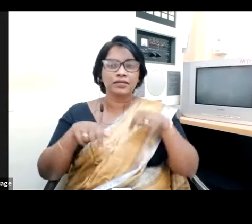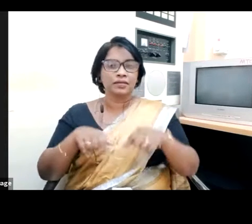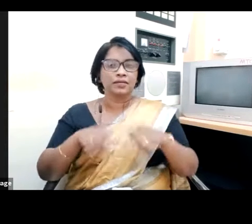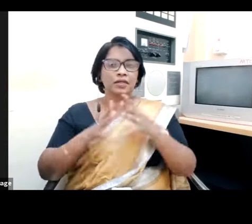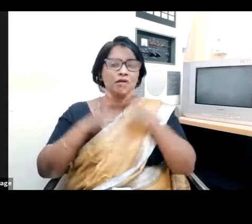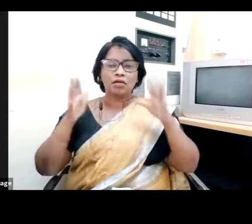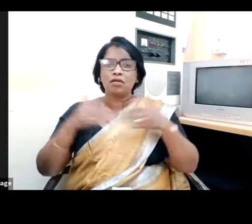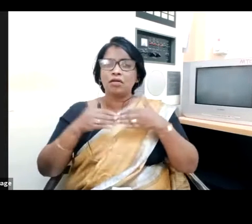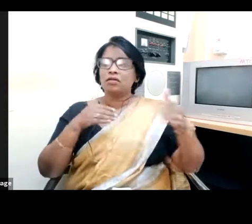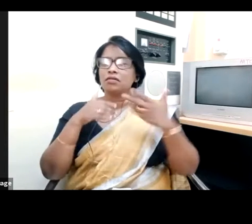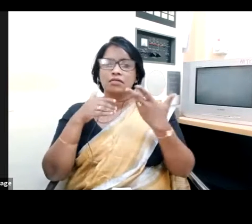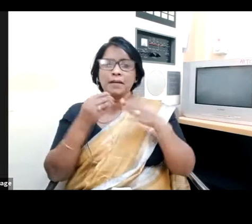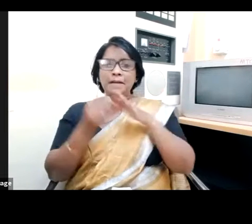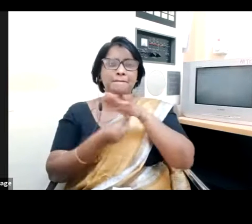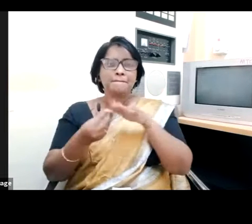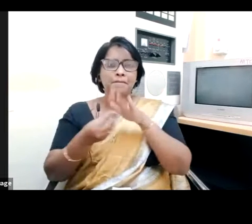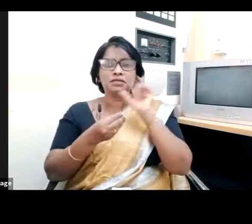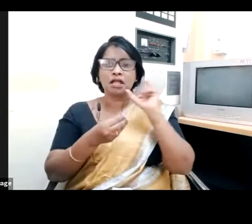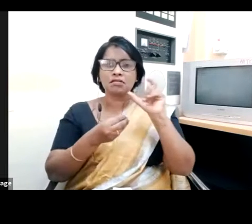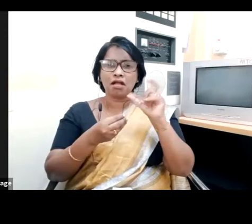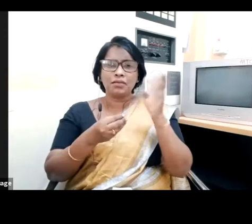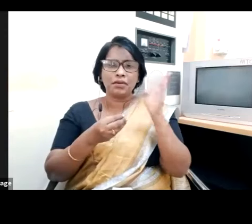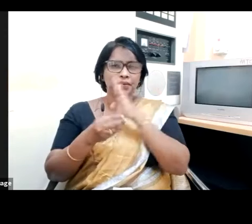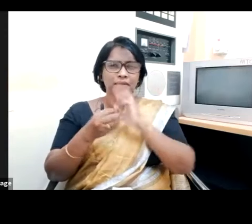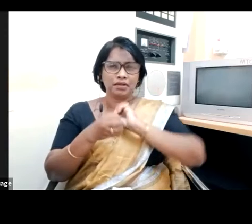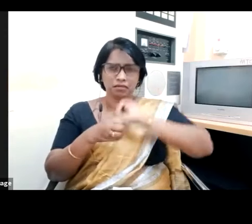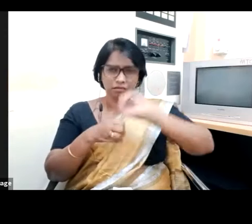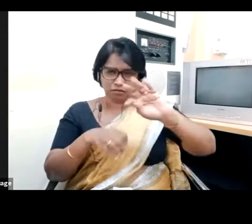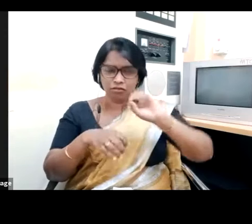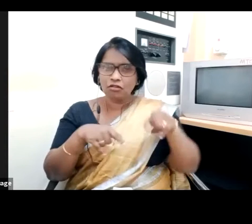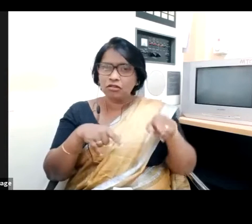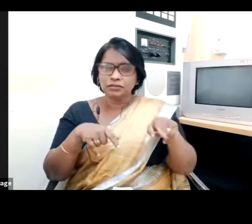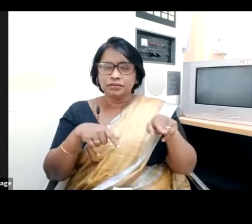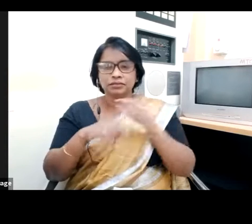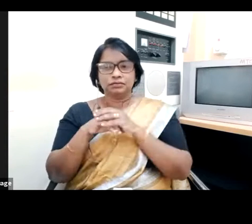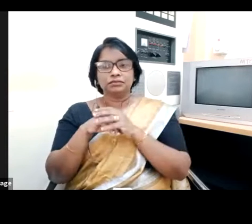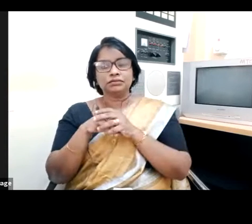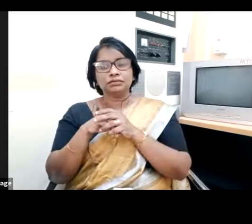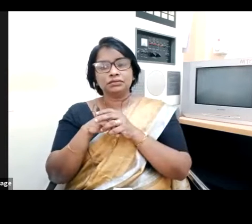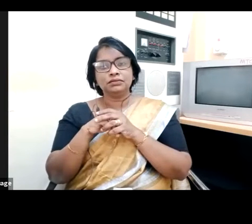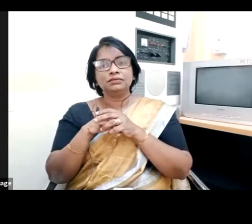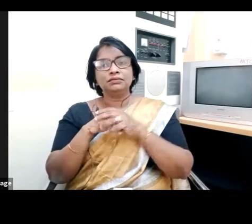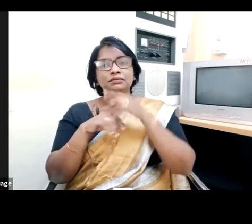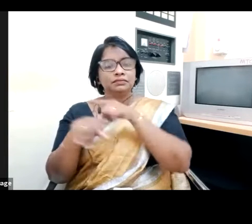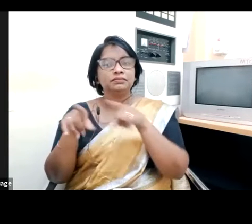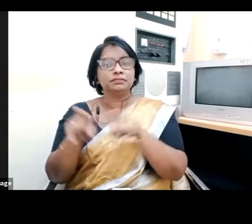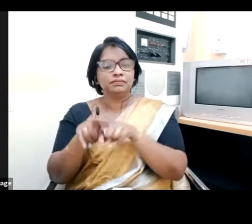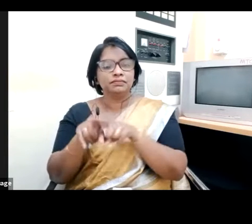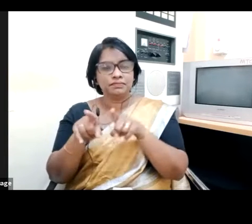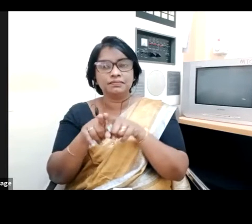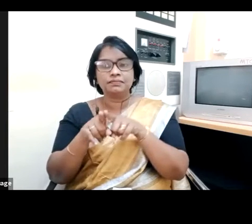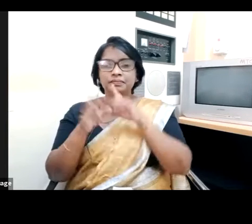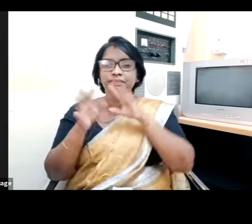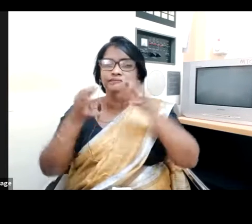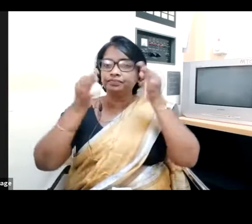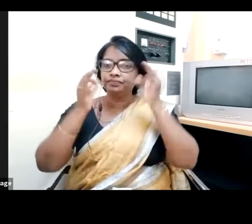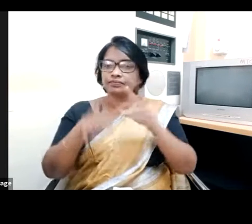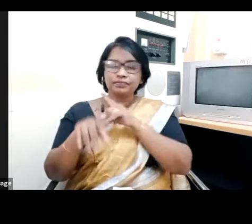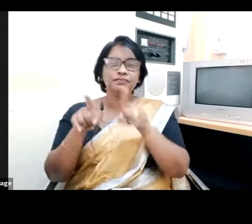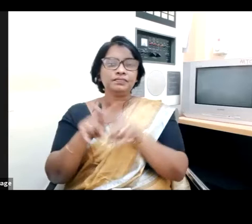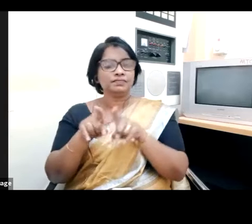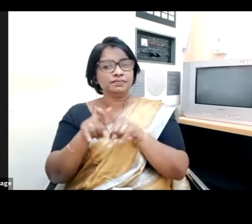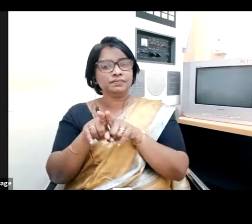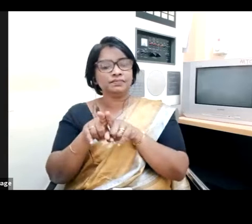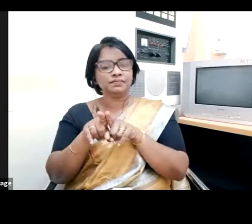SBTi has become the de facto standard for climate ambition in the corporate world, with more than 2,000 companies signed on so far, with